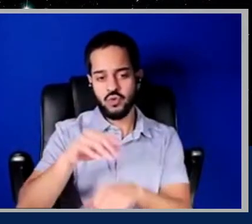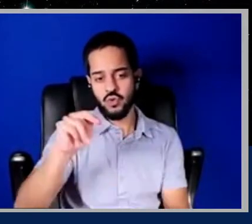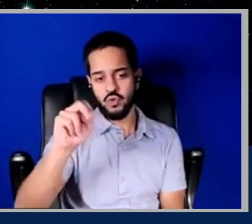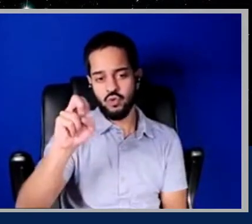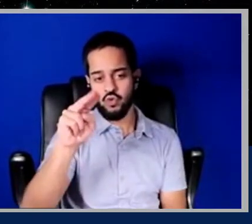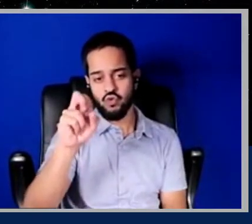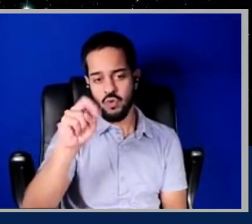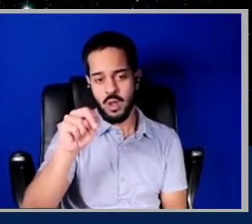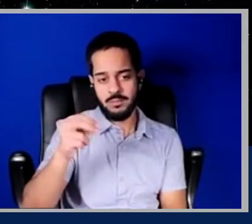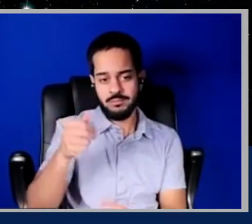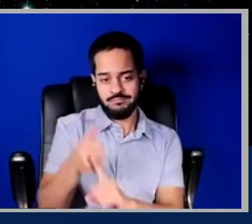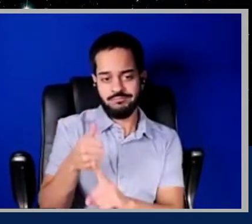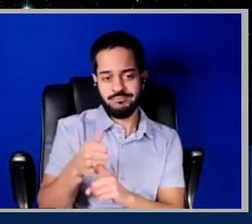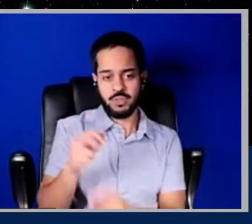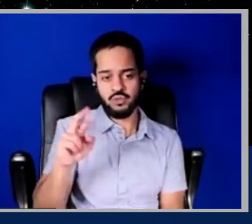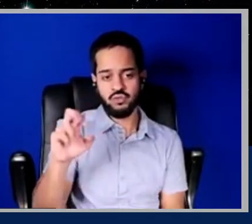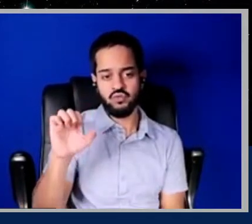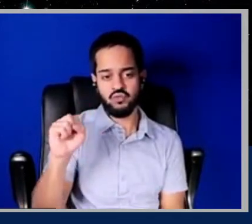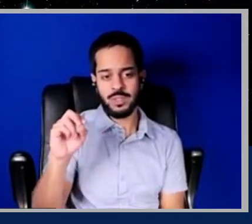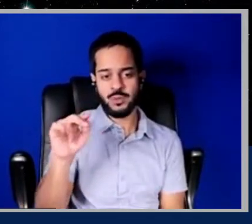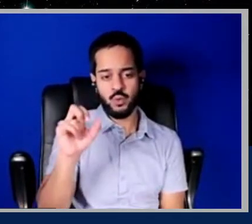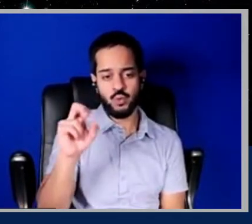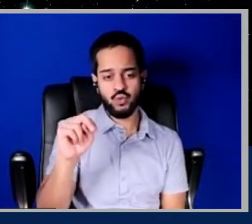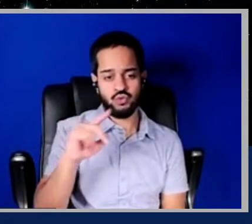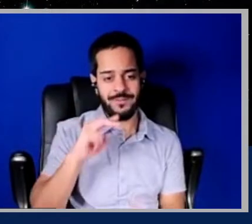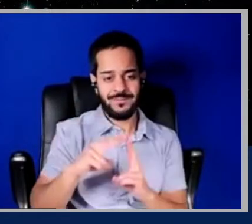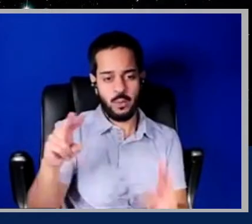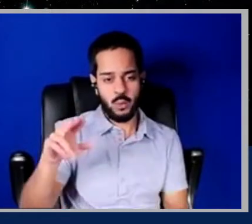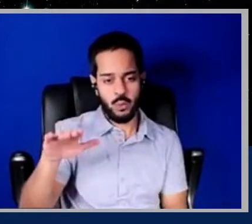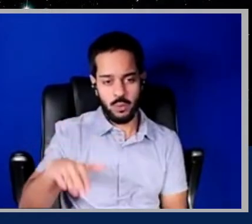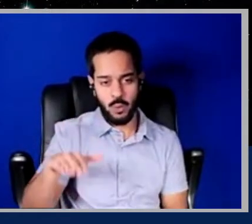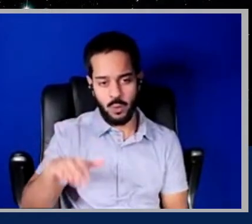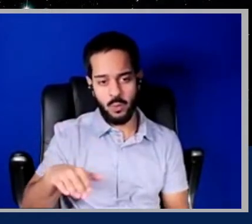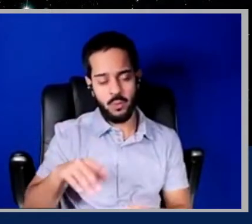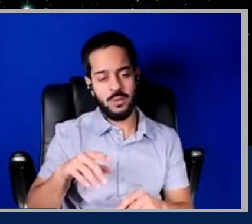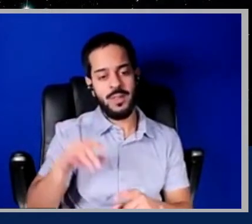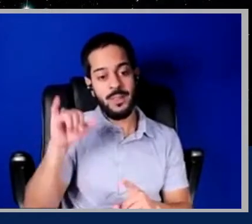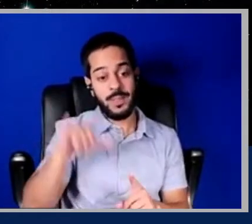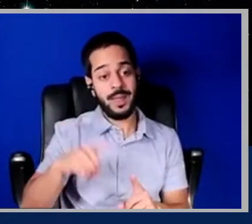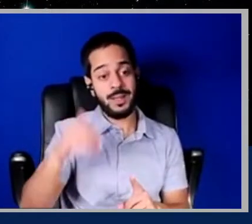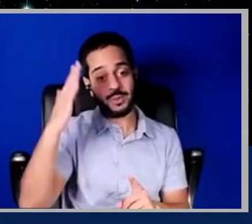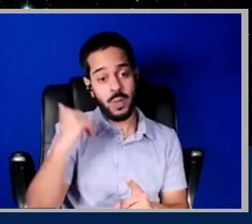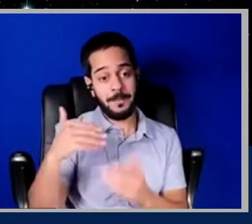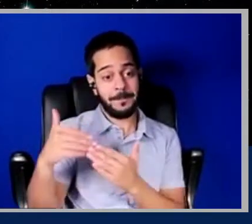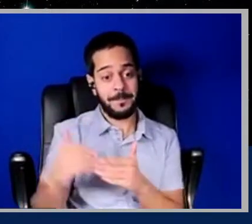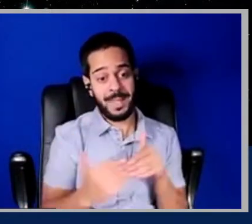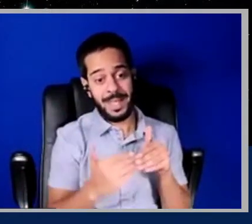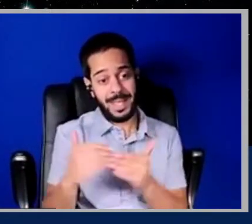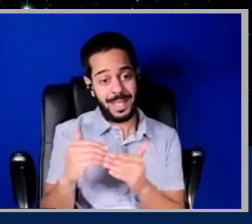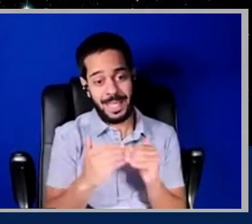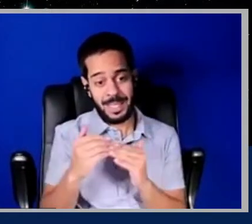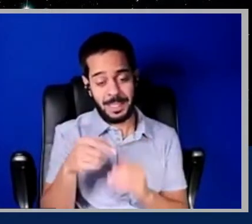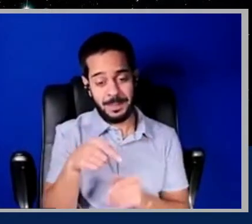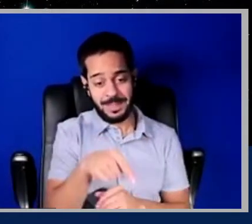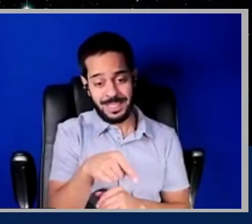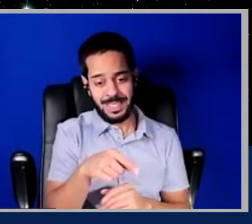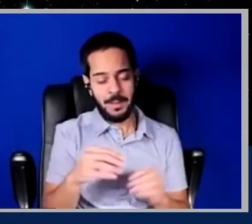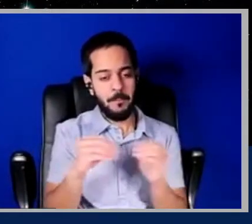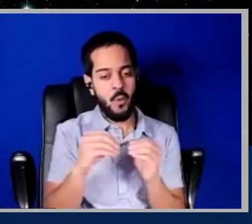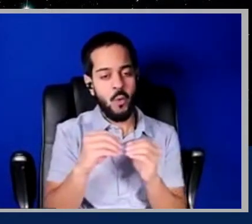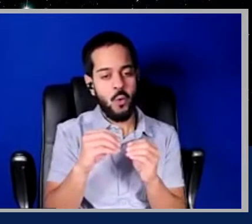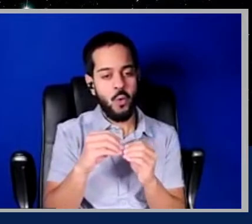I know that that's why babies, when they're trying to figure stuff out, they put it in their mouth because it's so much denser on the